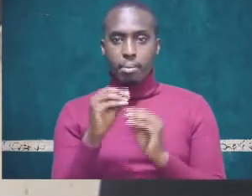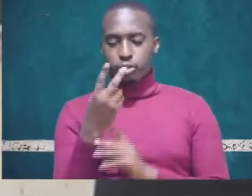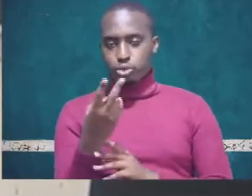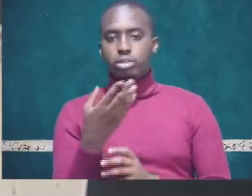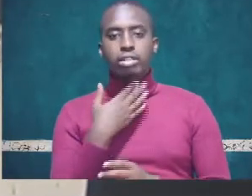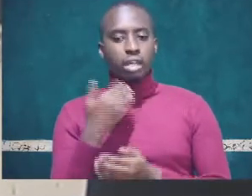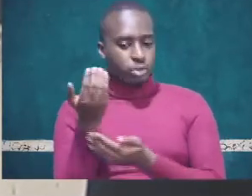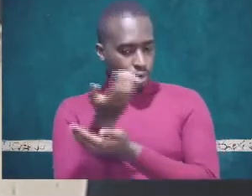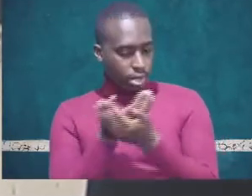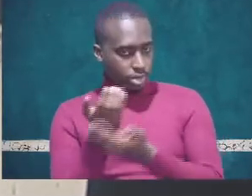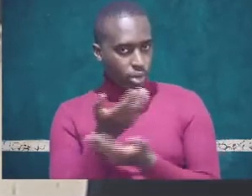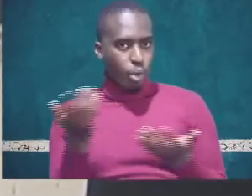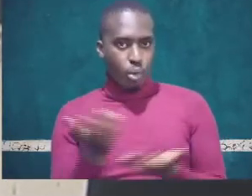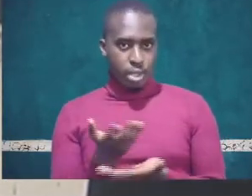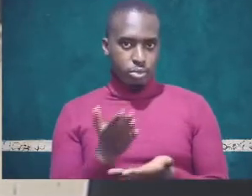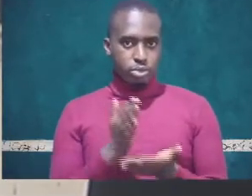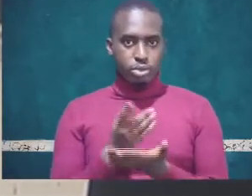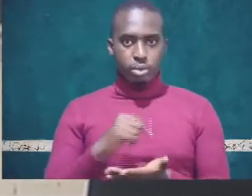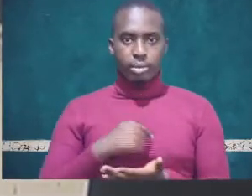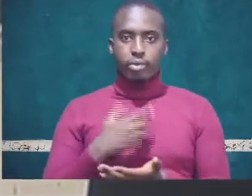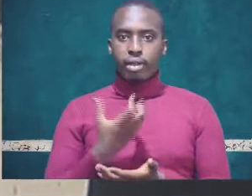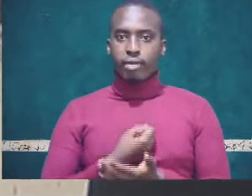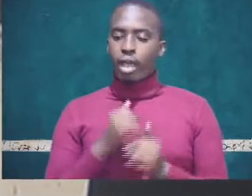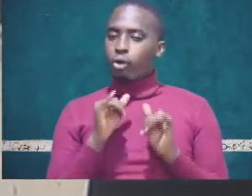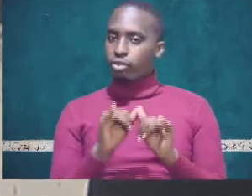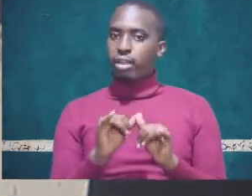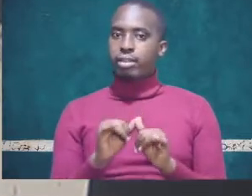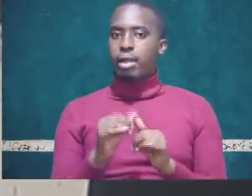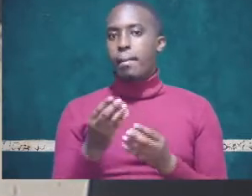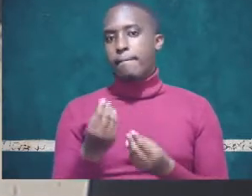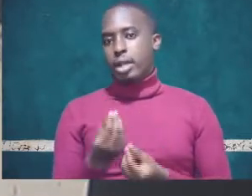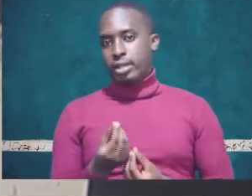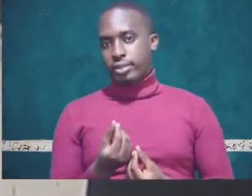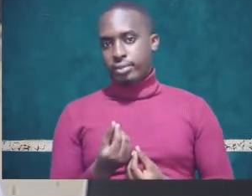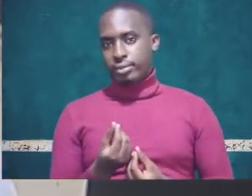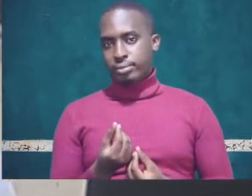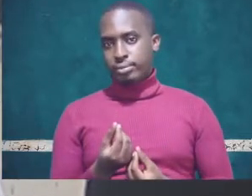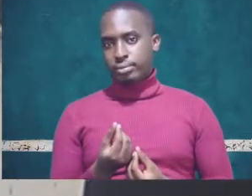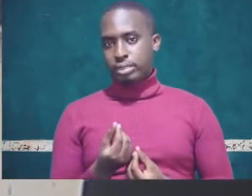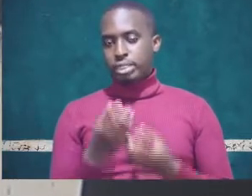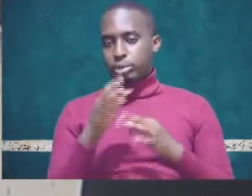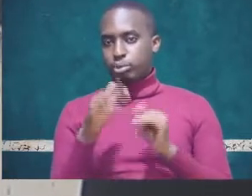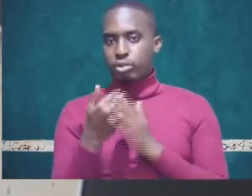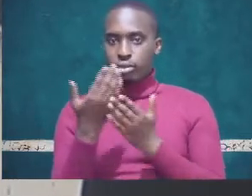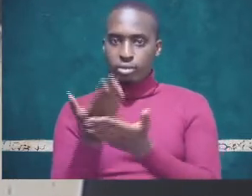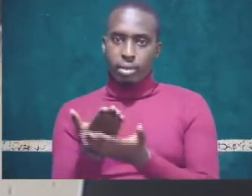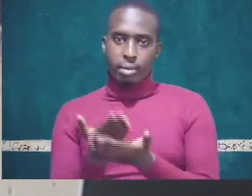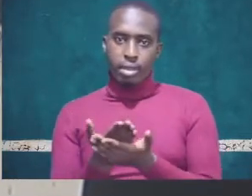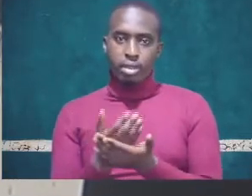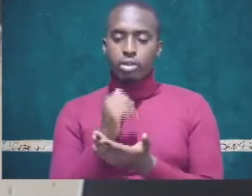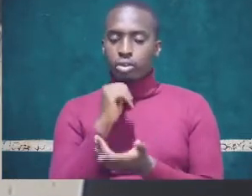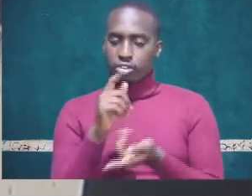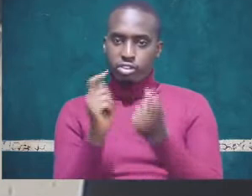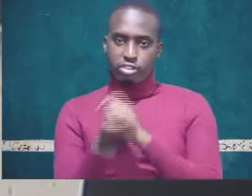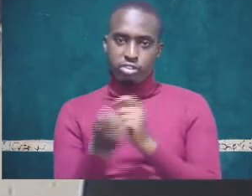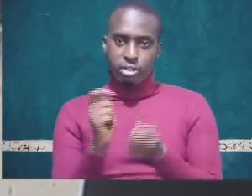to analyze, whereby we have a constant price. At a constant price, quantity demanded is not constant, is